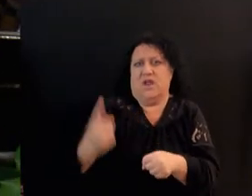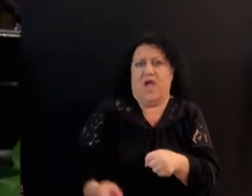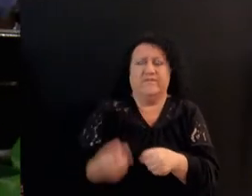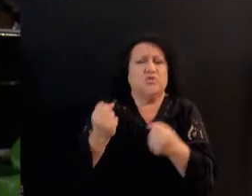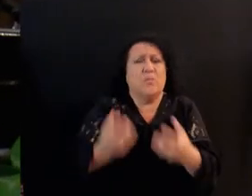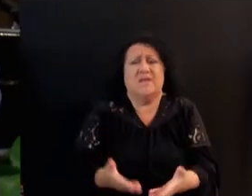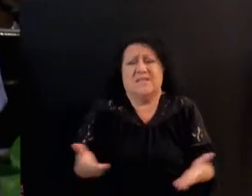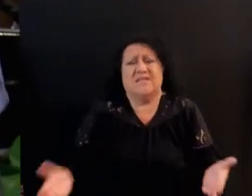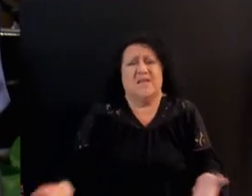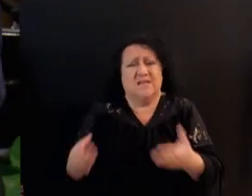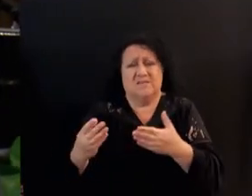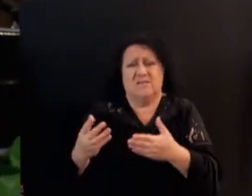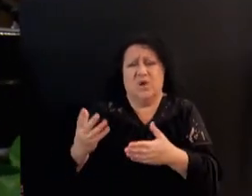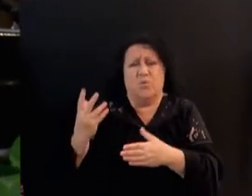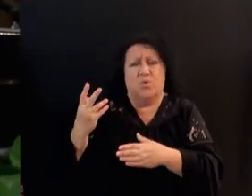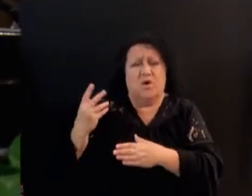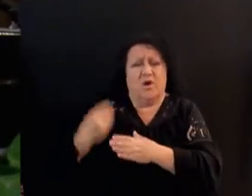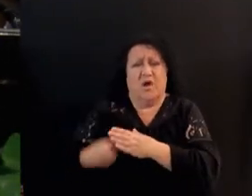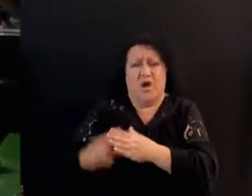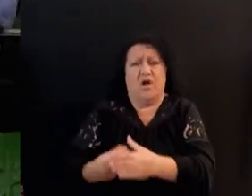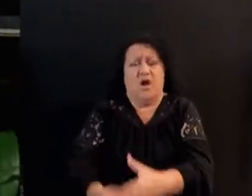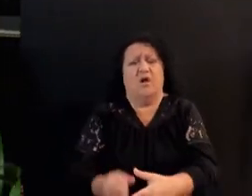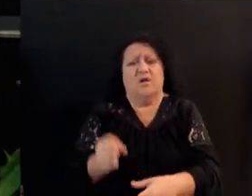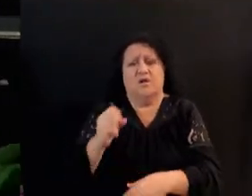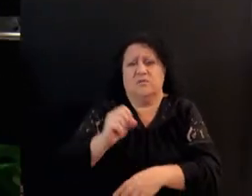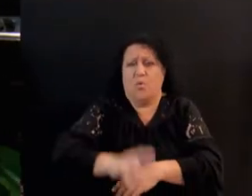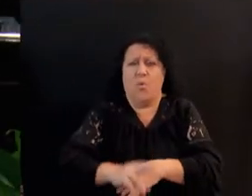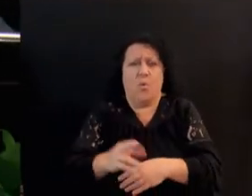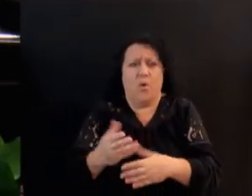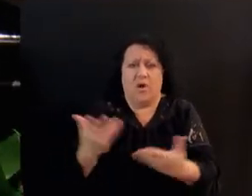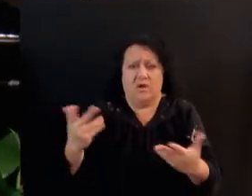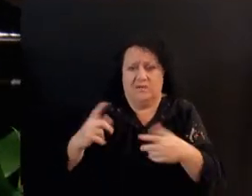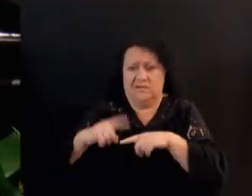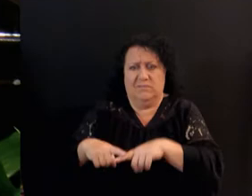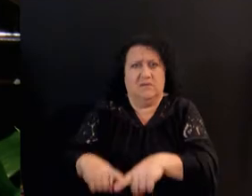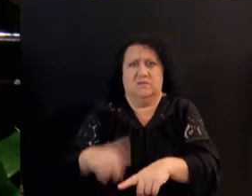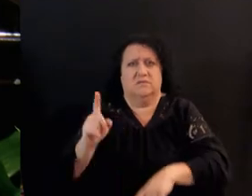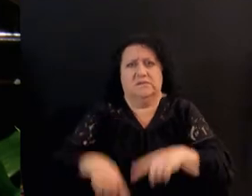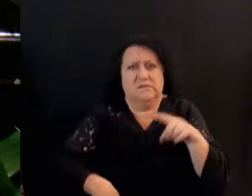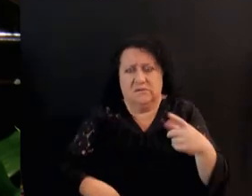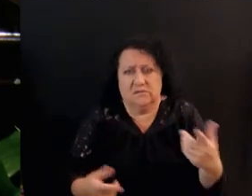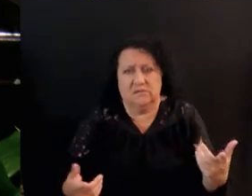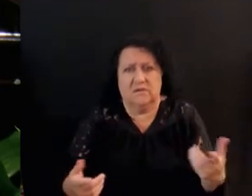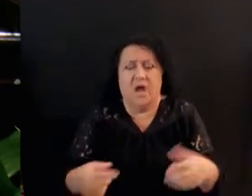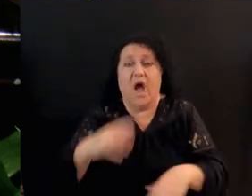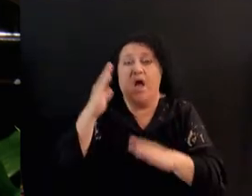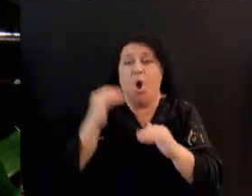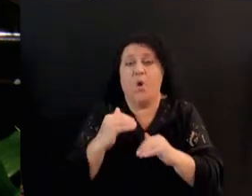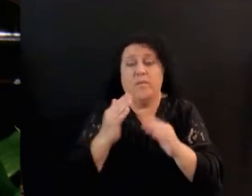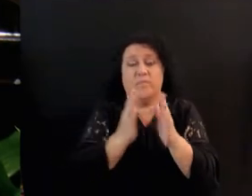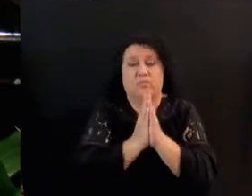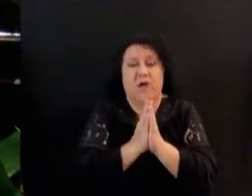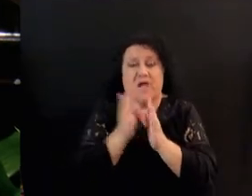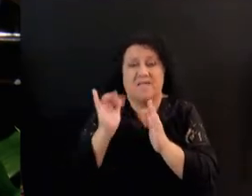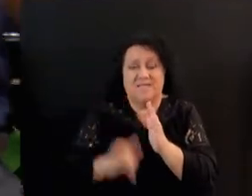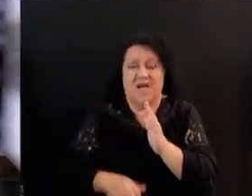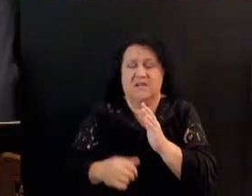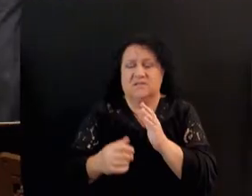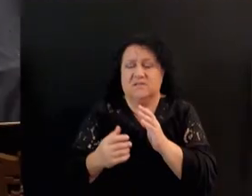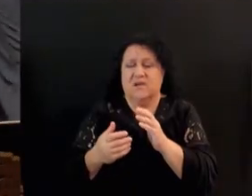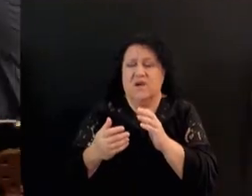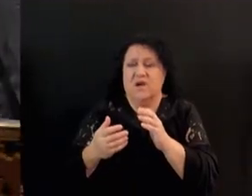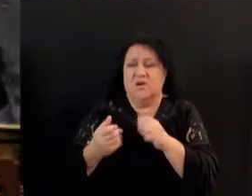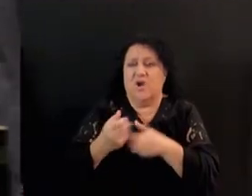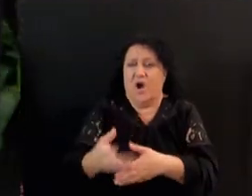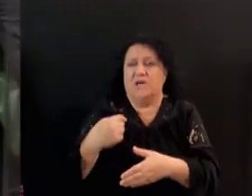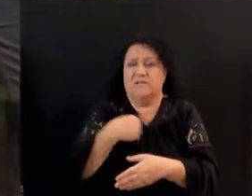or revealed to be just shifting sand upon which we cannot stand, I hope and pray that that has driven us deeper into